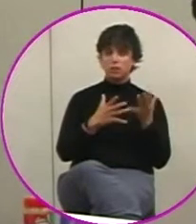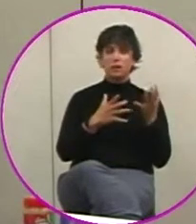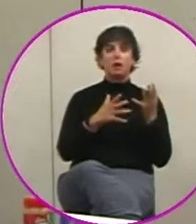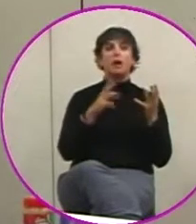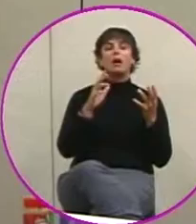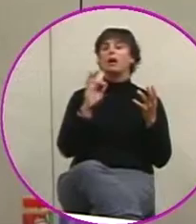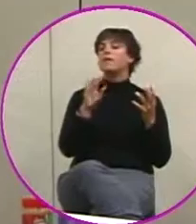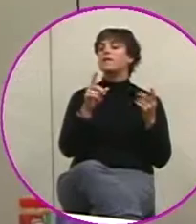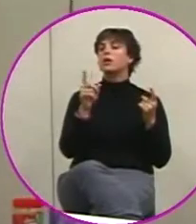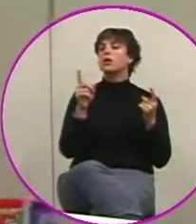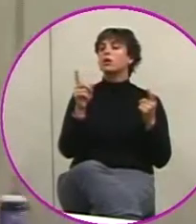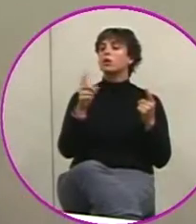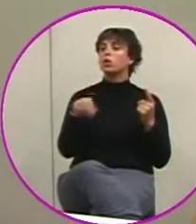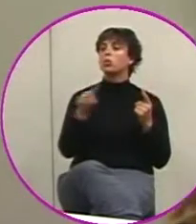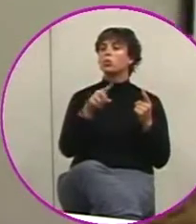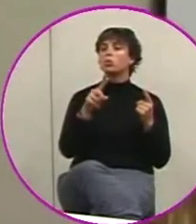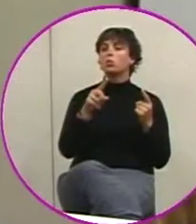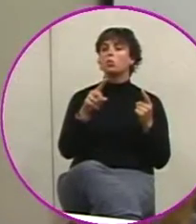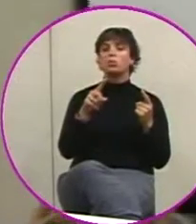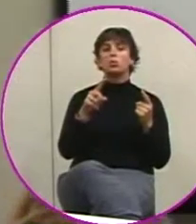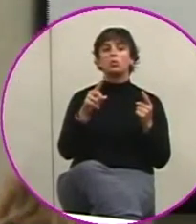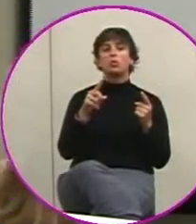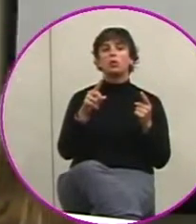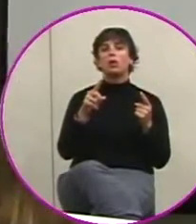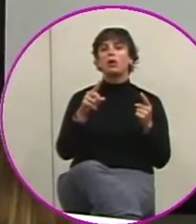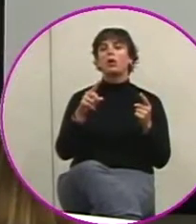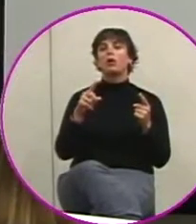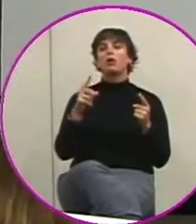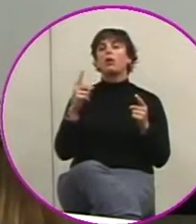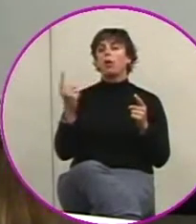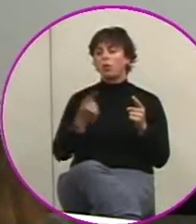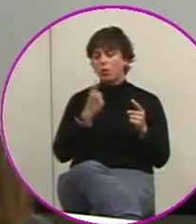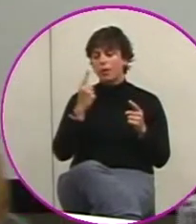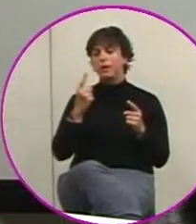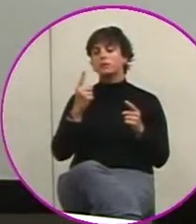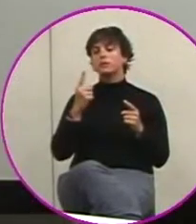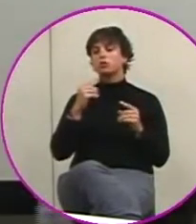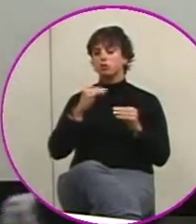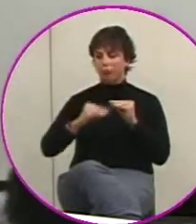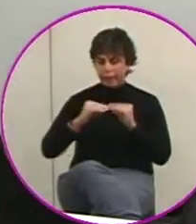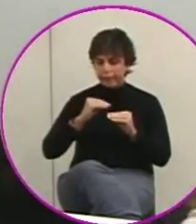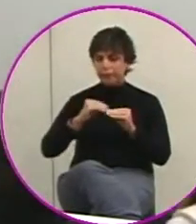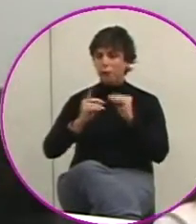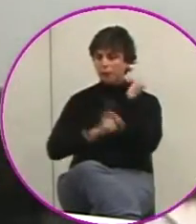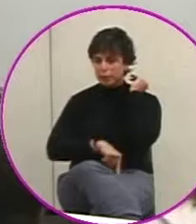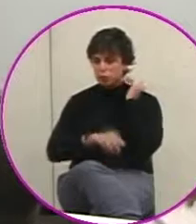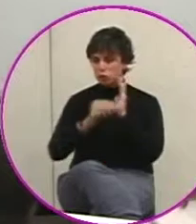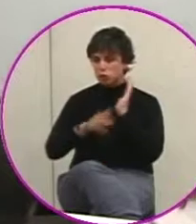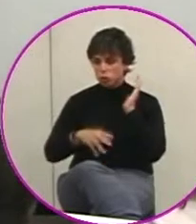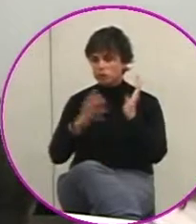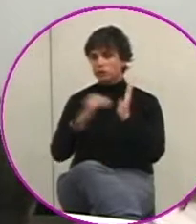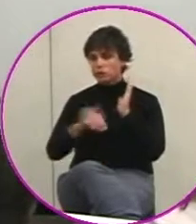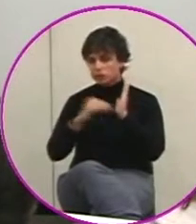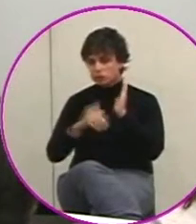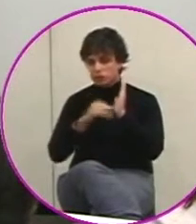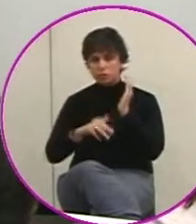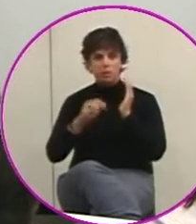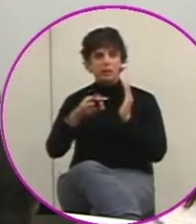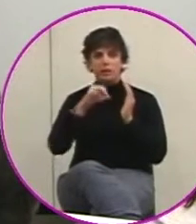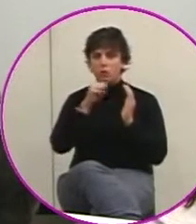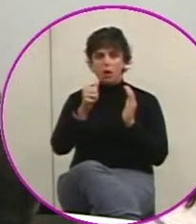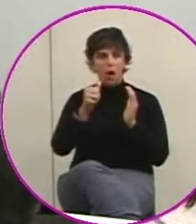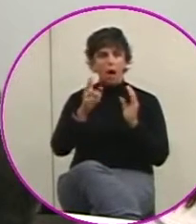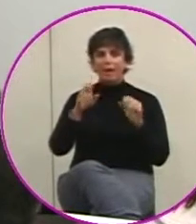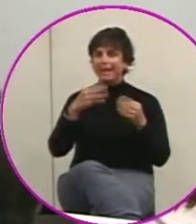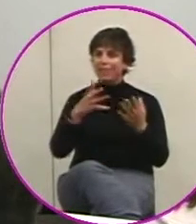If you are regularly correcting or punishing students, if you are not